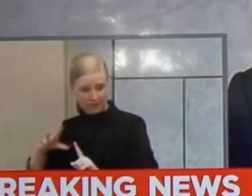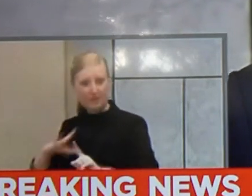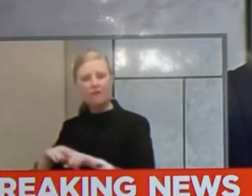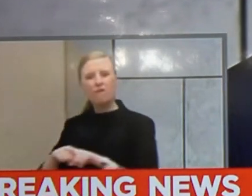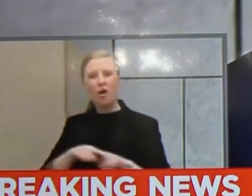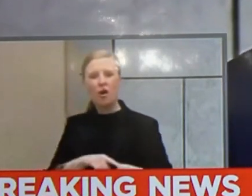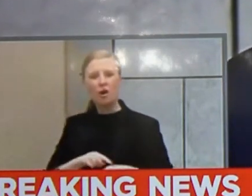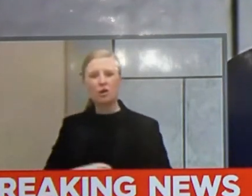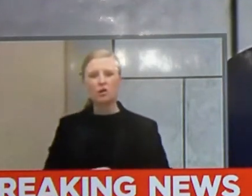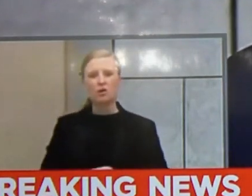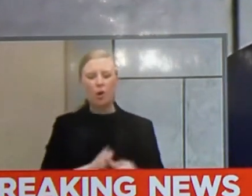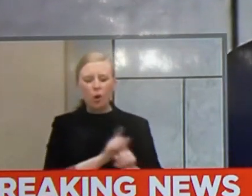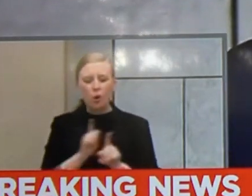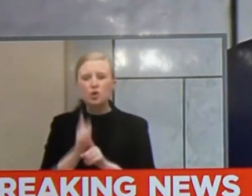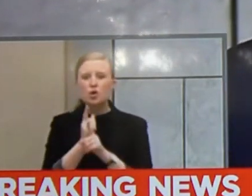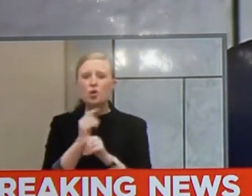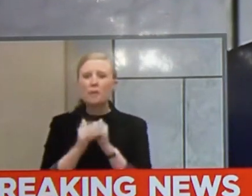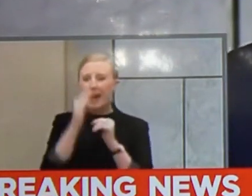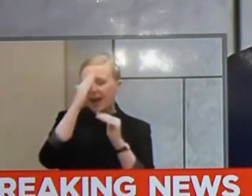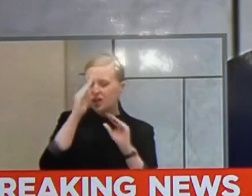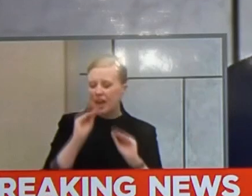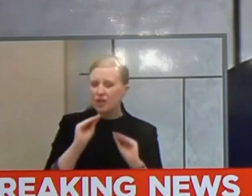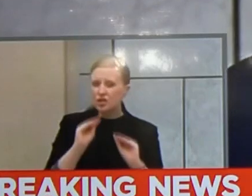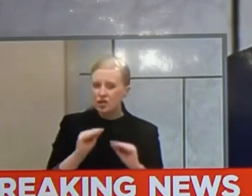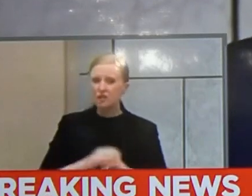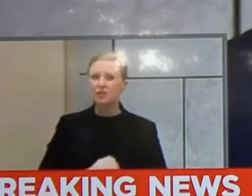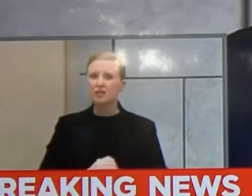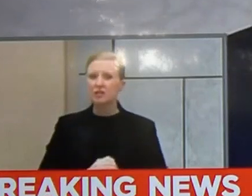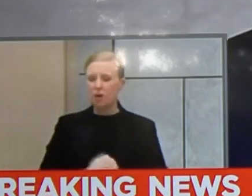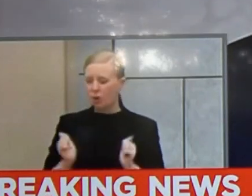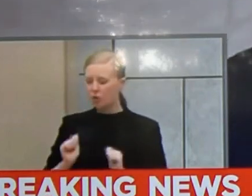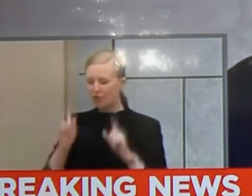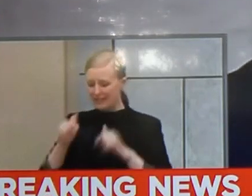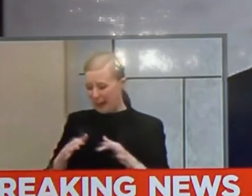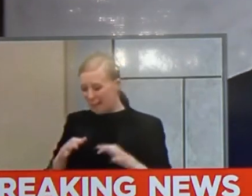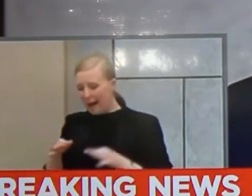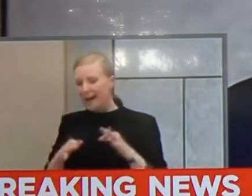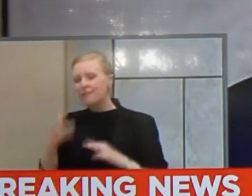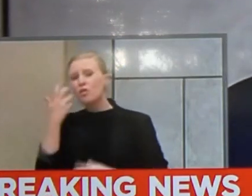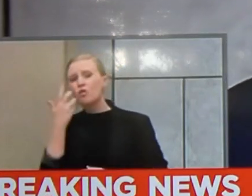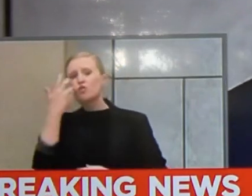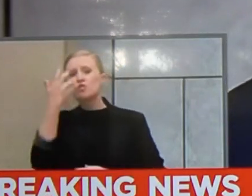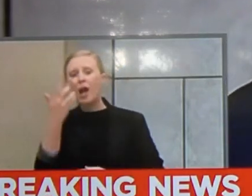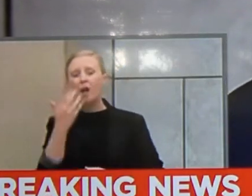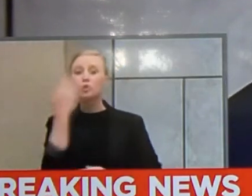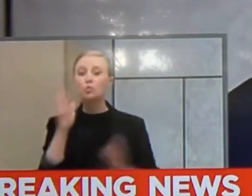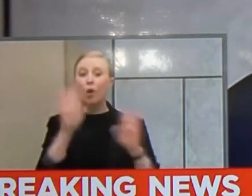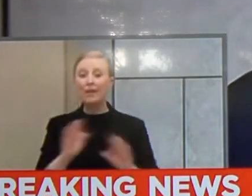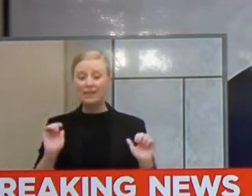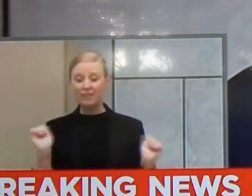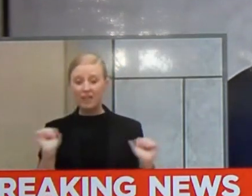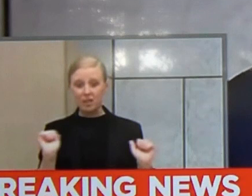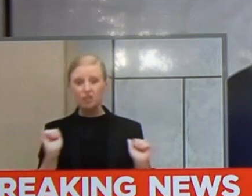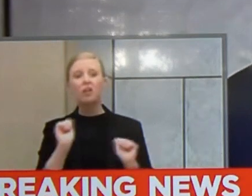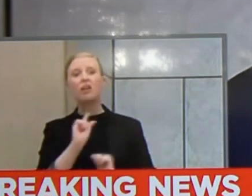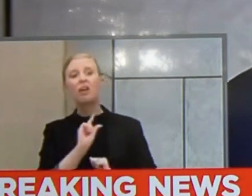today. The work is already underway about what schools should look like on the other side of the school holidays. And while I'm on that,